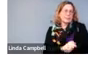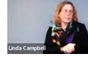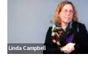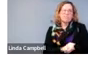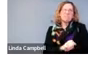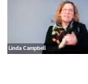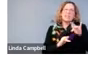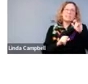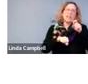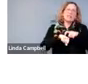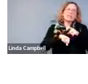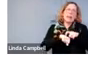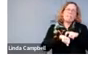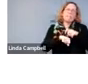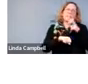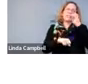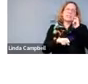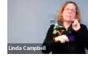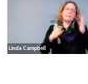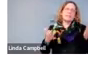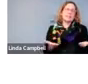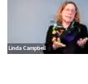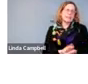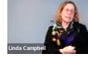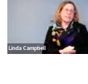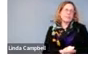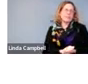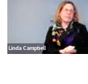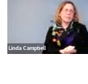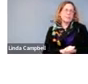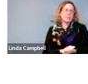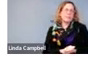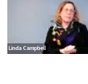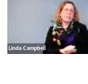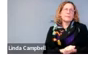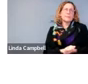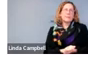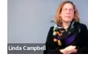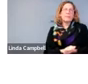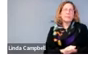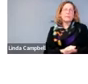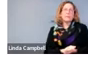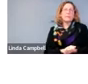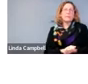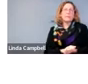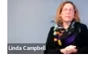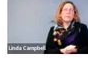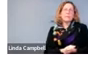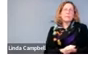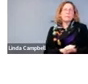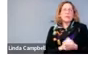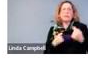Without biosecurity, it's just a matter of time before zebra mussels make their way to Nova Scotia.